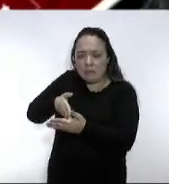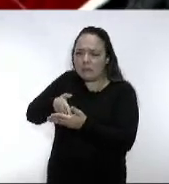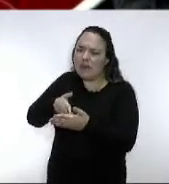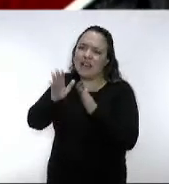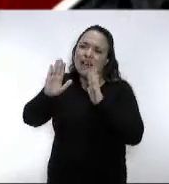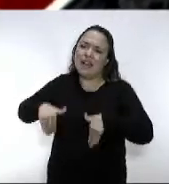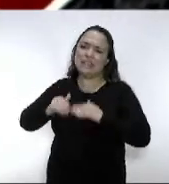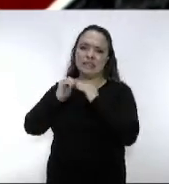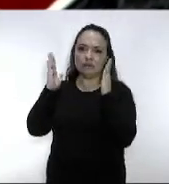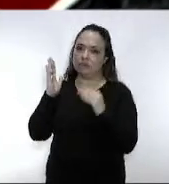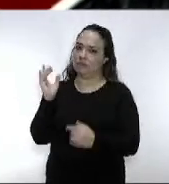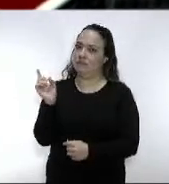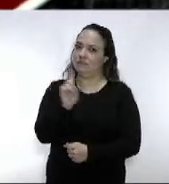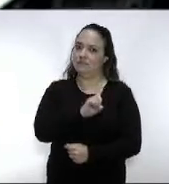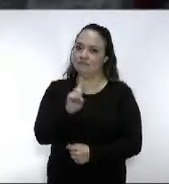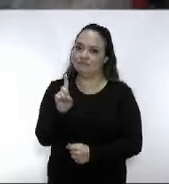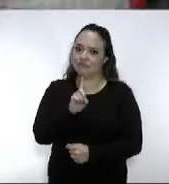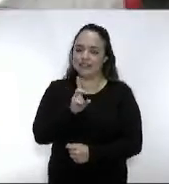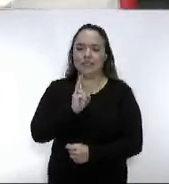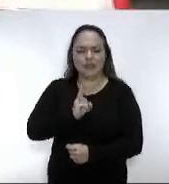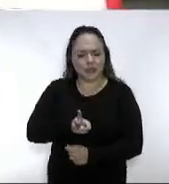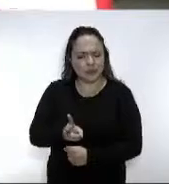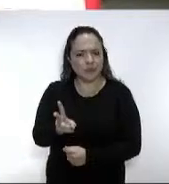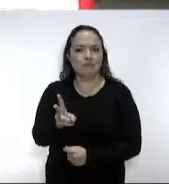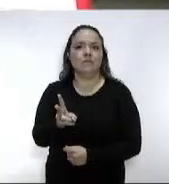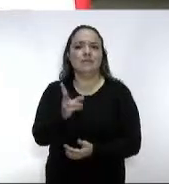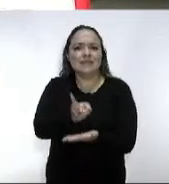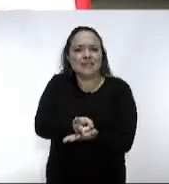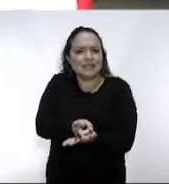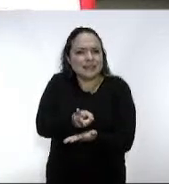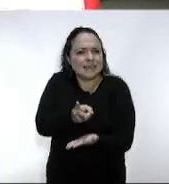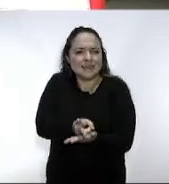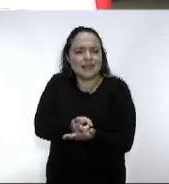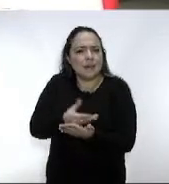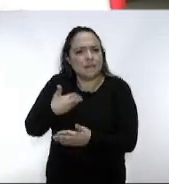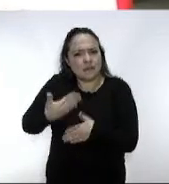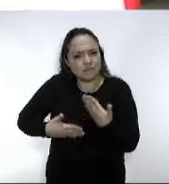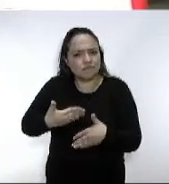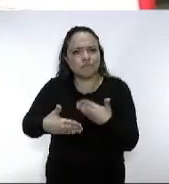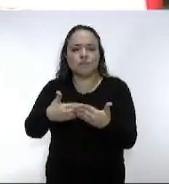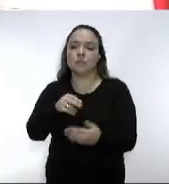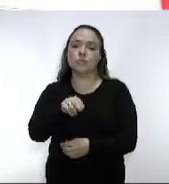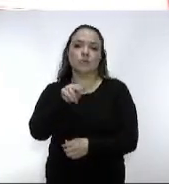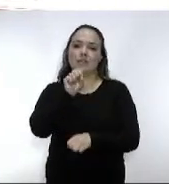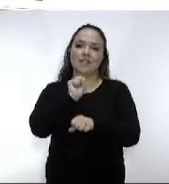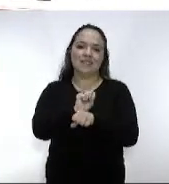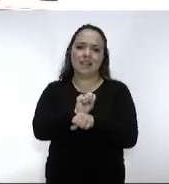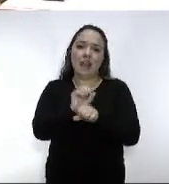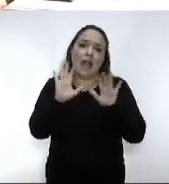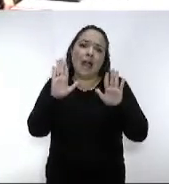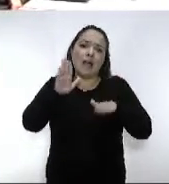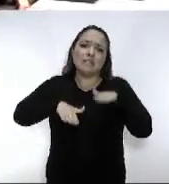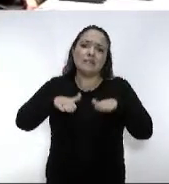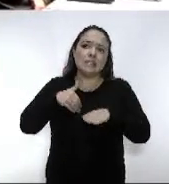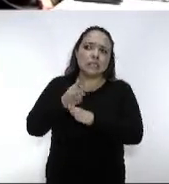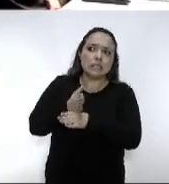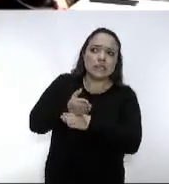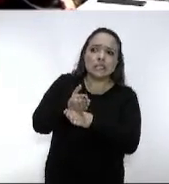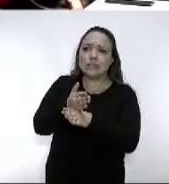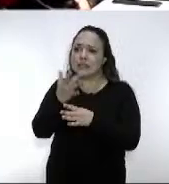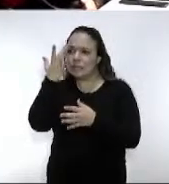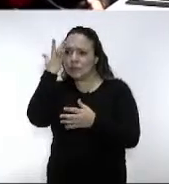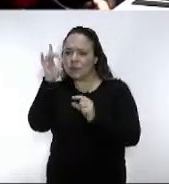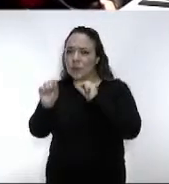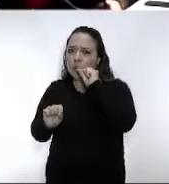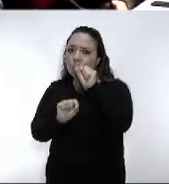going on. And secondly, follow ahead always. Even if you don't know what